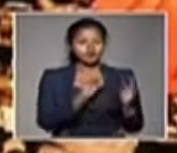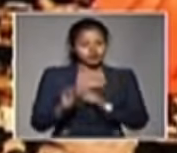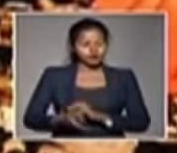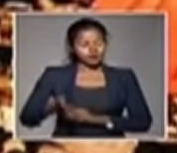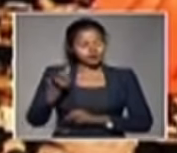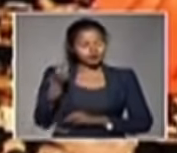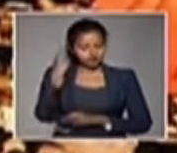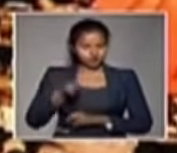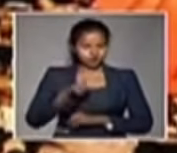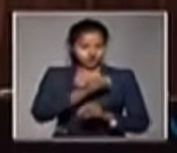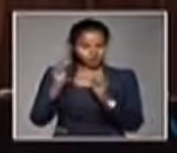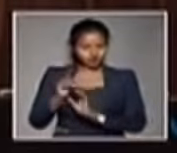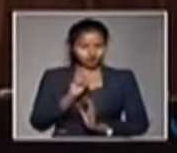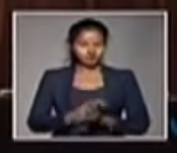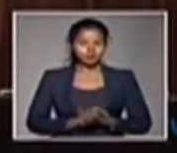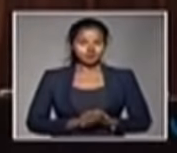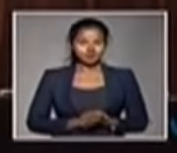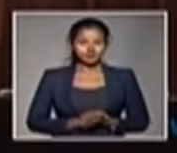orders.